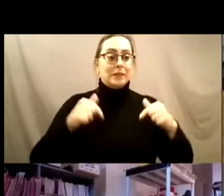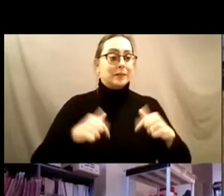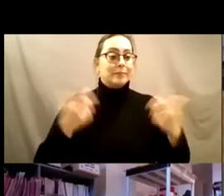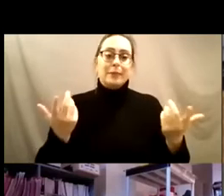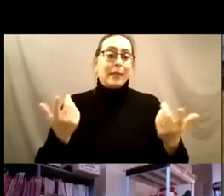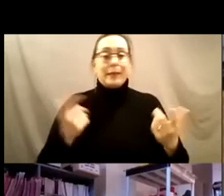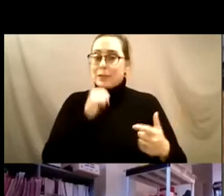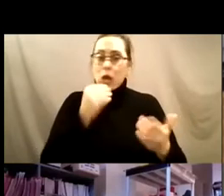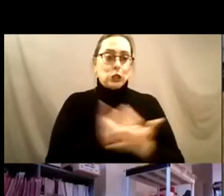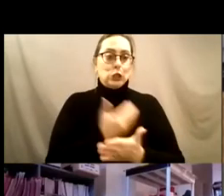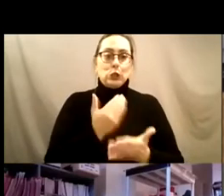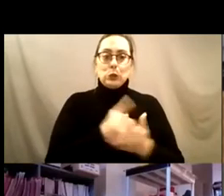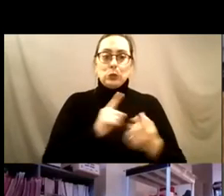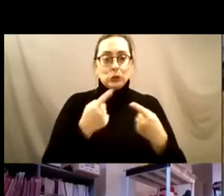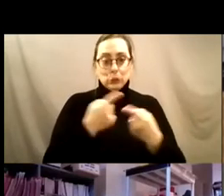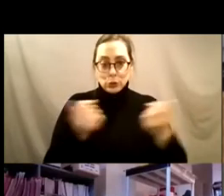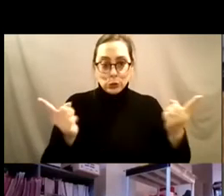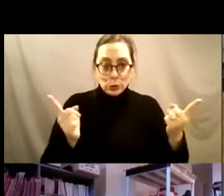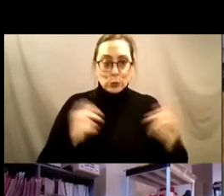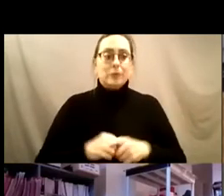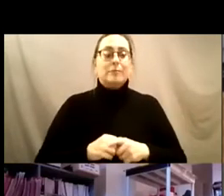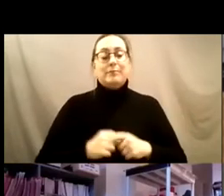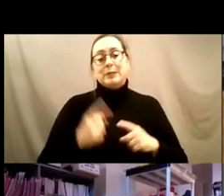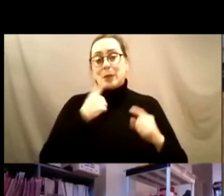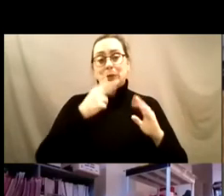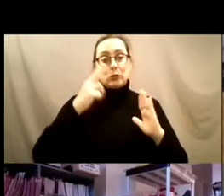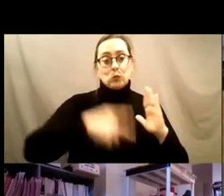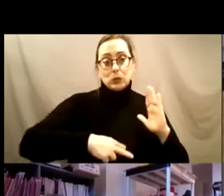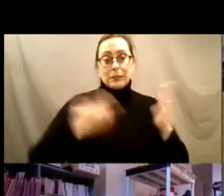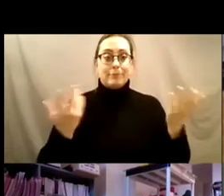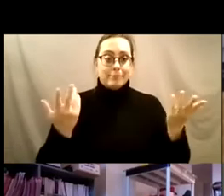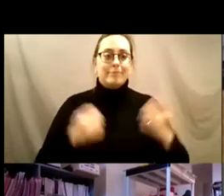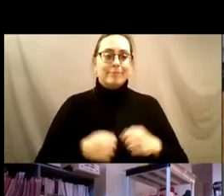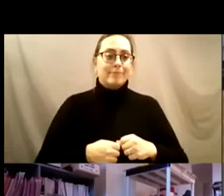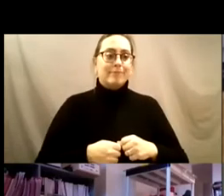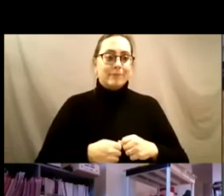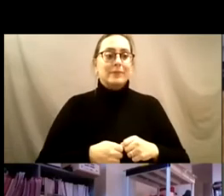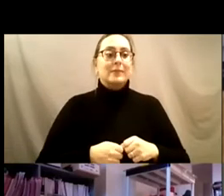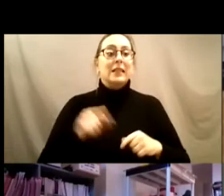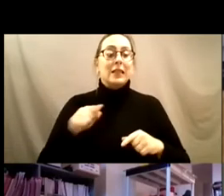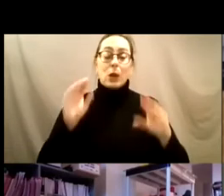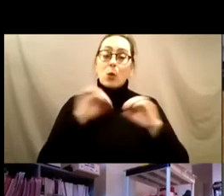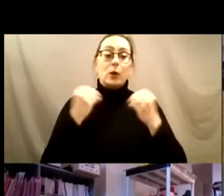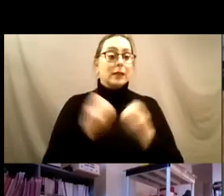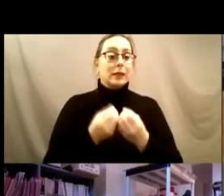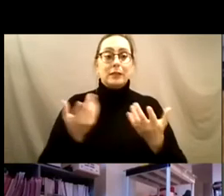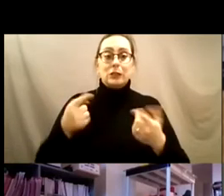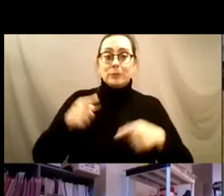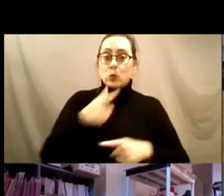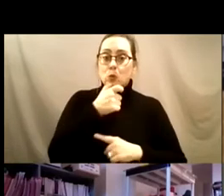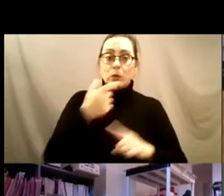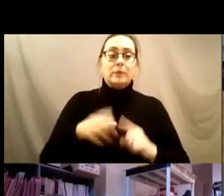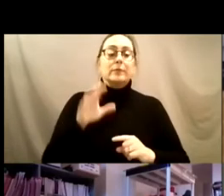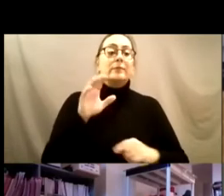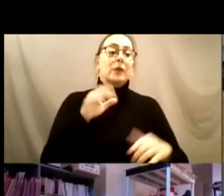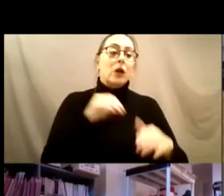to people, but I'm just going to read it out so everyone knows what the organization is about. So Arts Accessibility